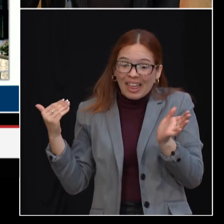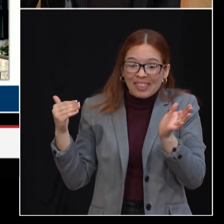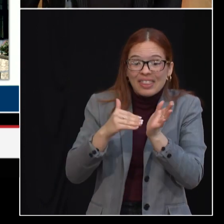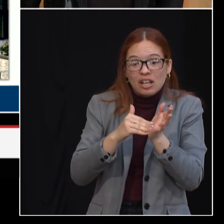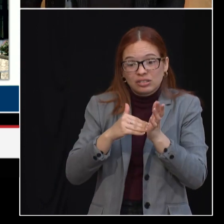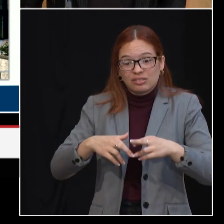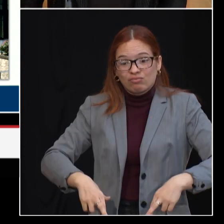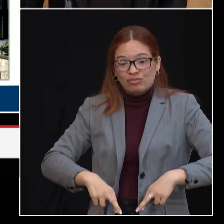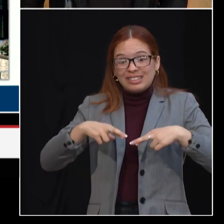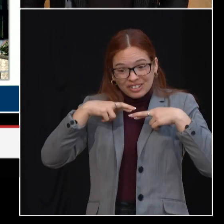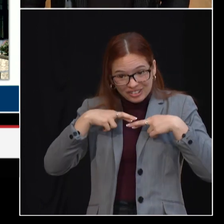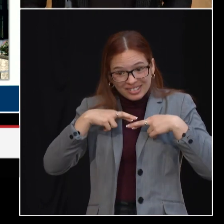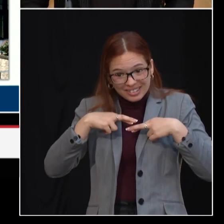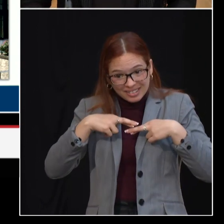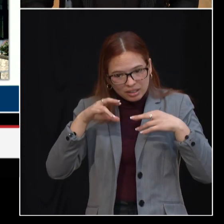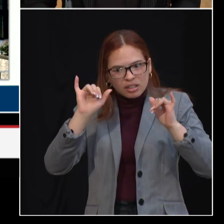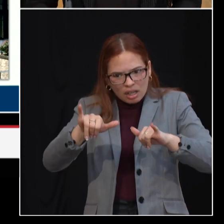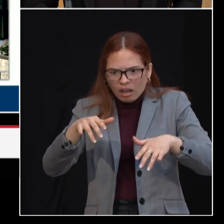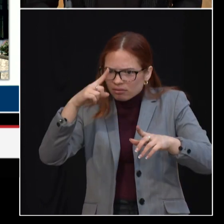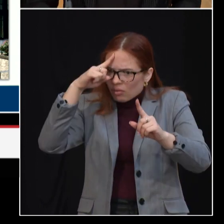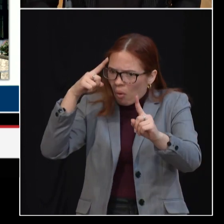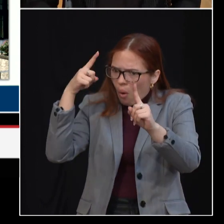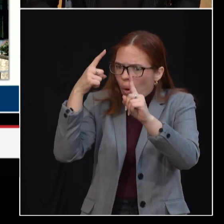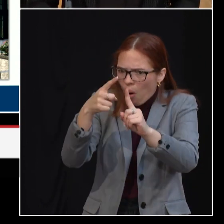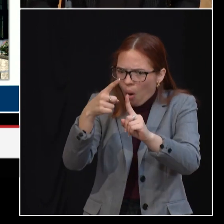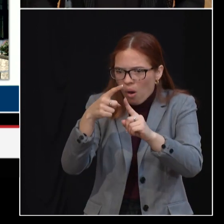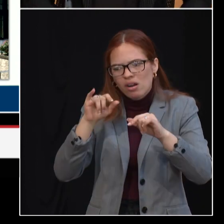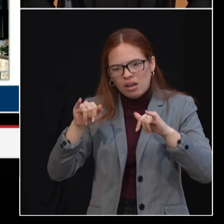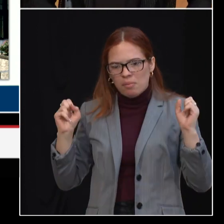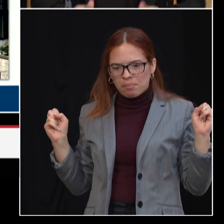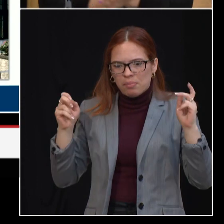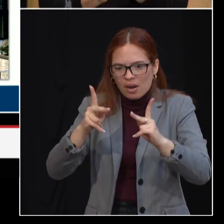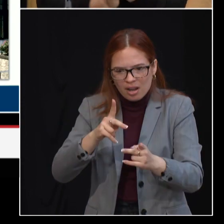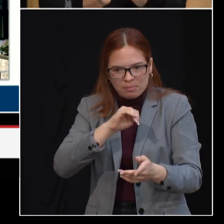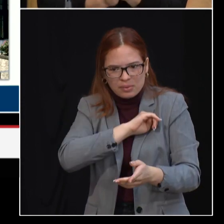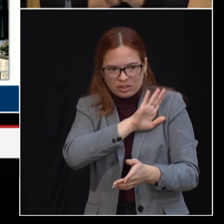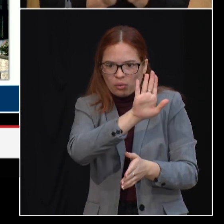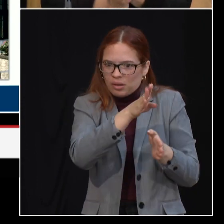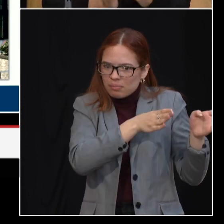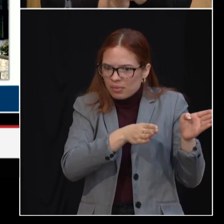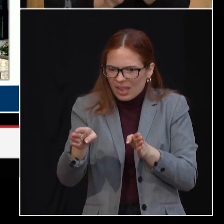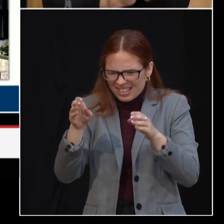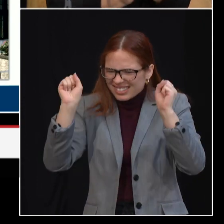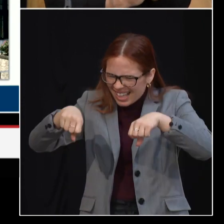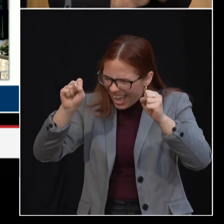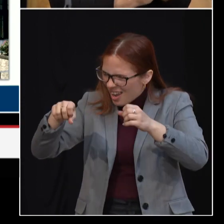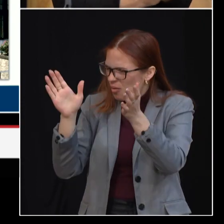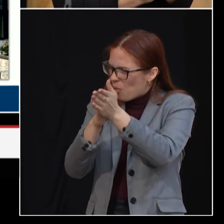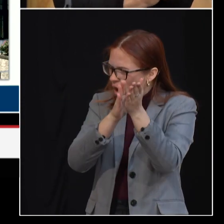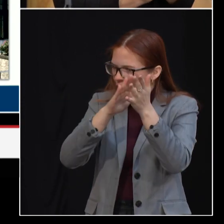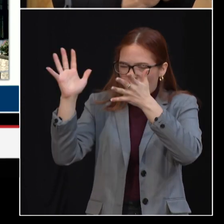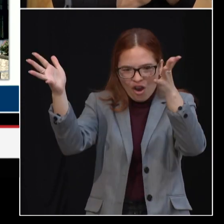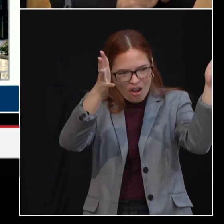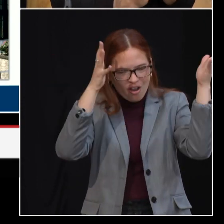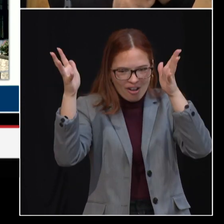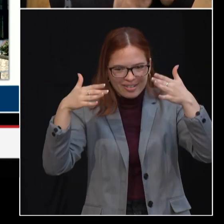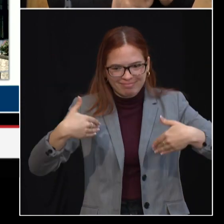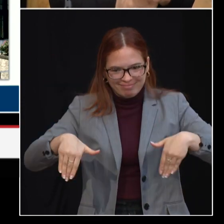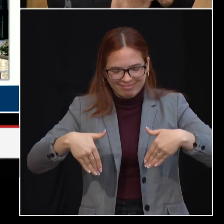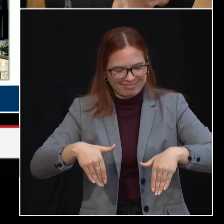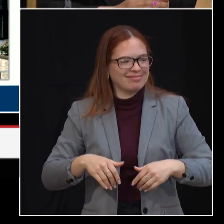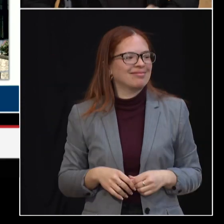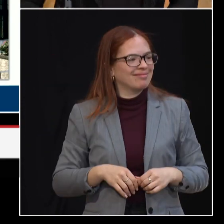goals of Mayor Bowser's comeback plan. Yeah, I think that's worth a clap.